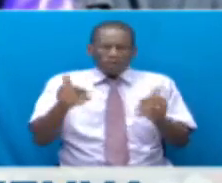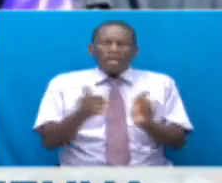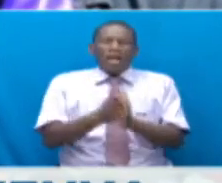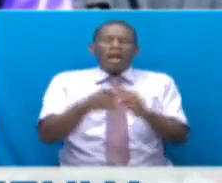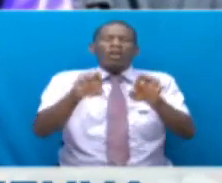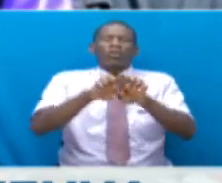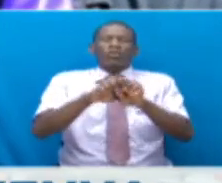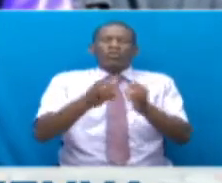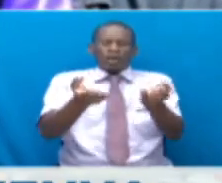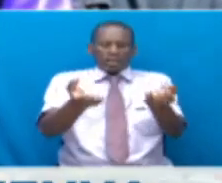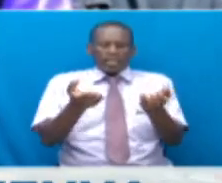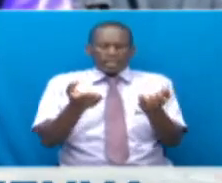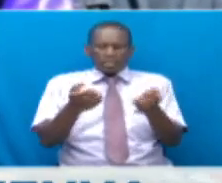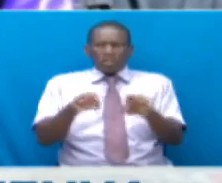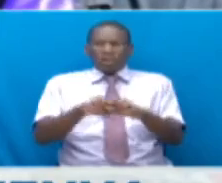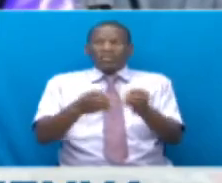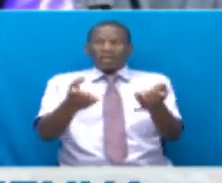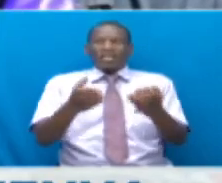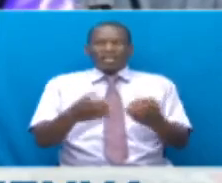need